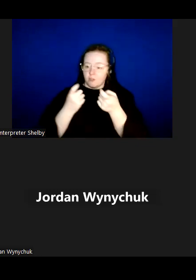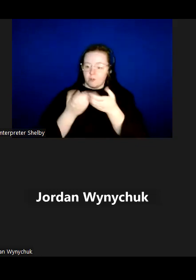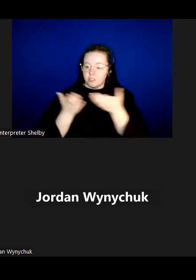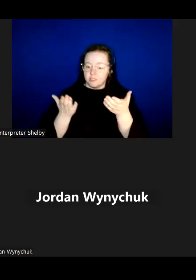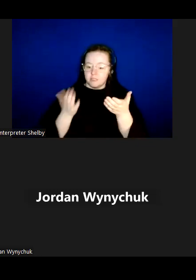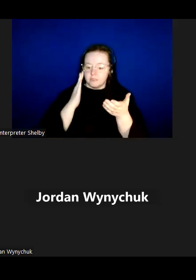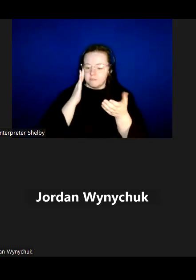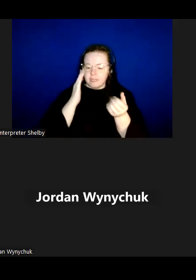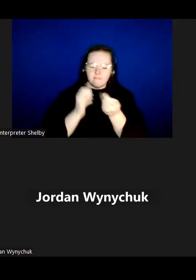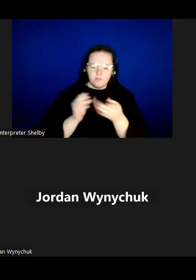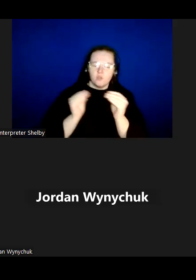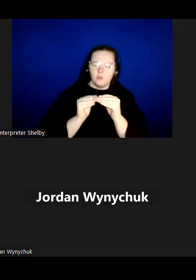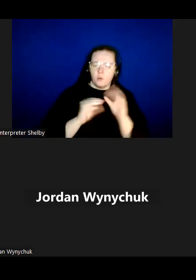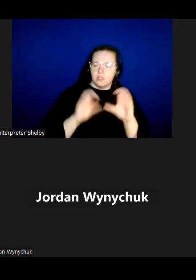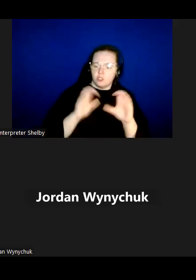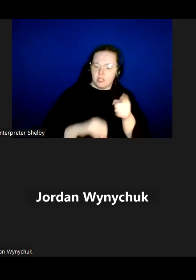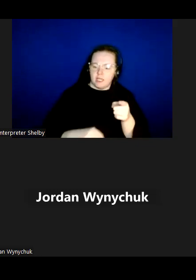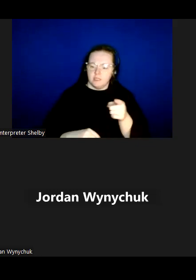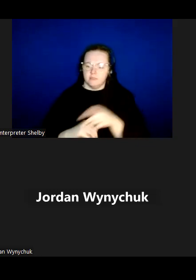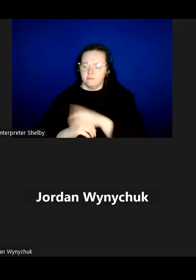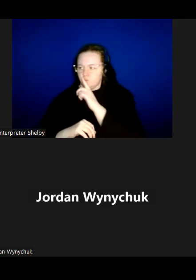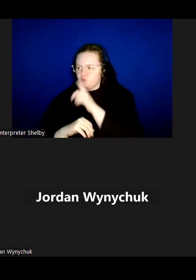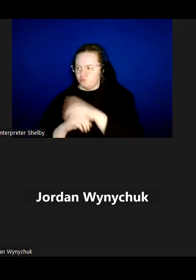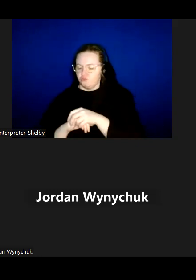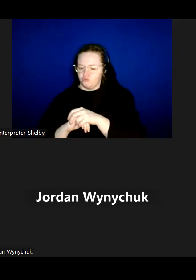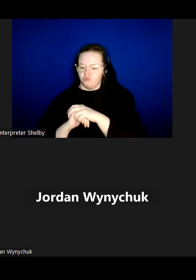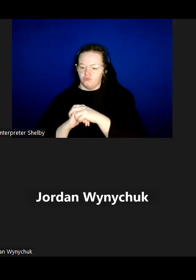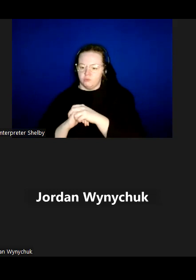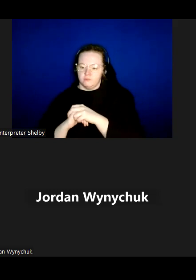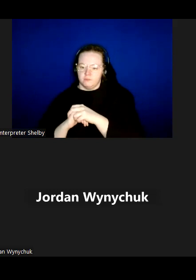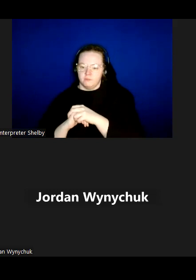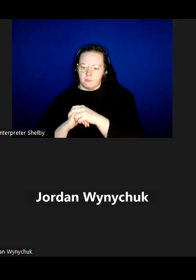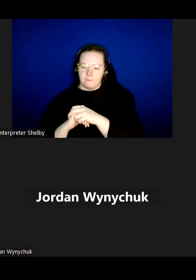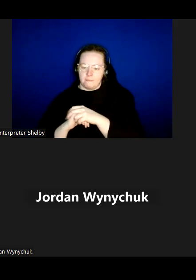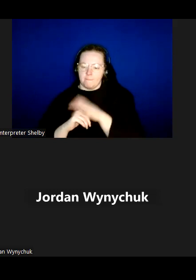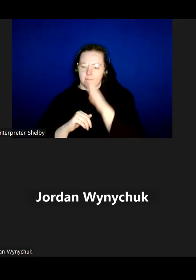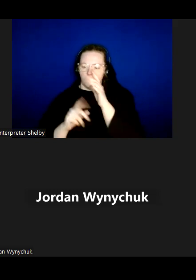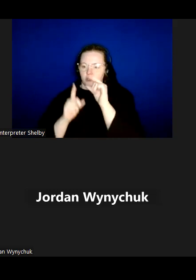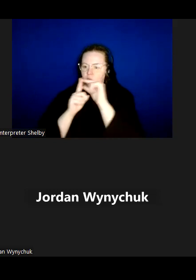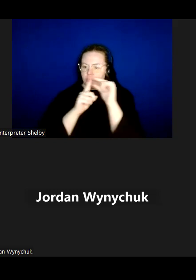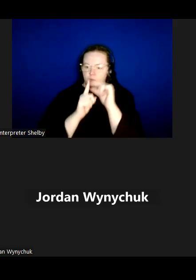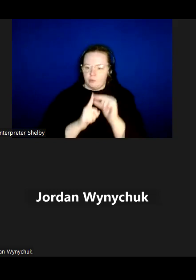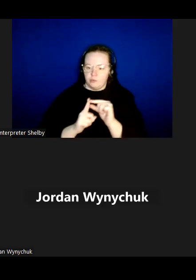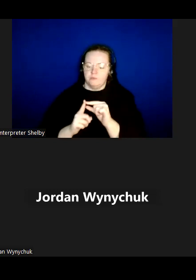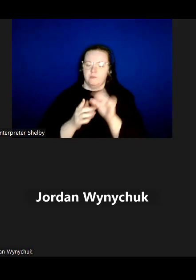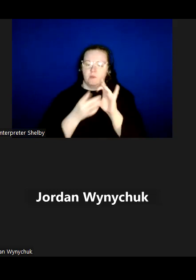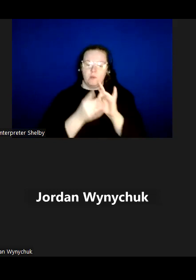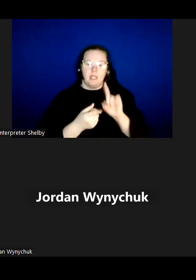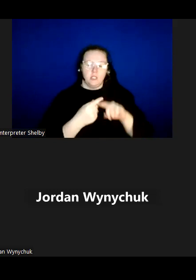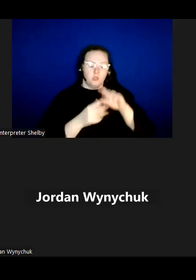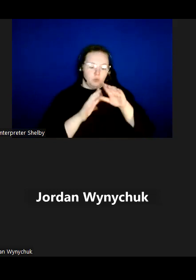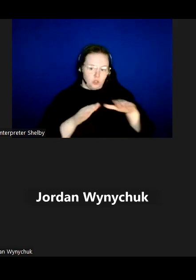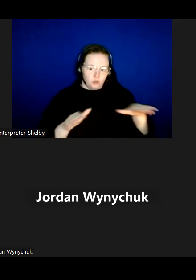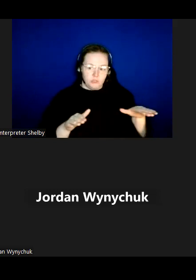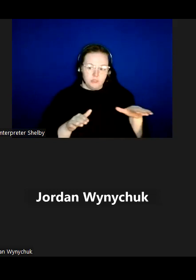We do have a few more in the chat. Sure. Okay, so I'm going to read this word for word, okay? Regarding children, what